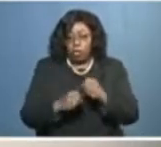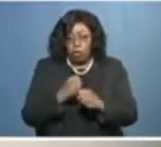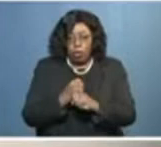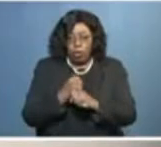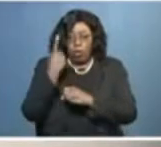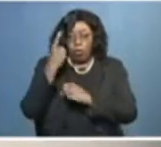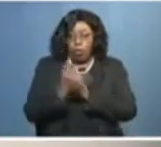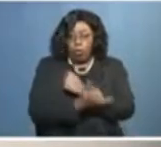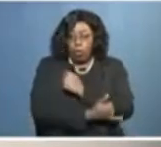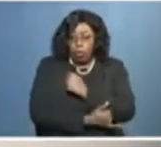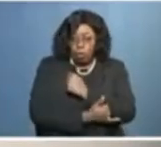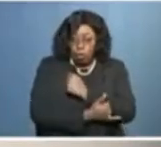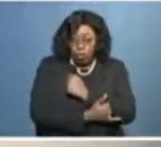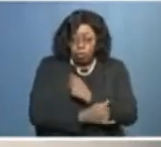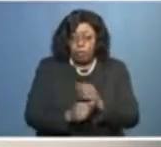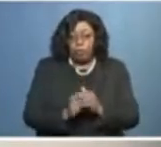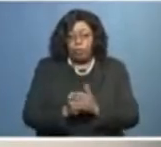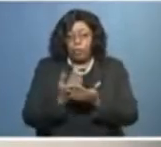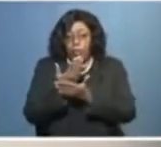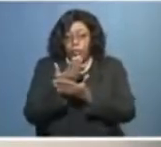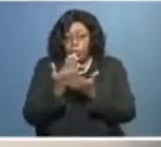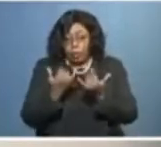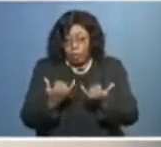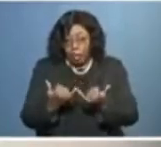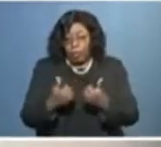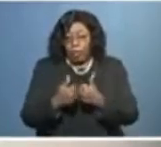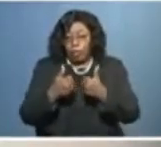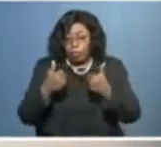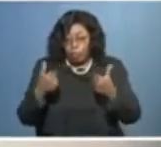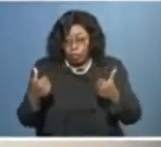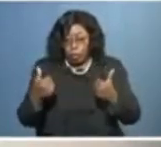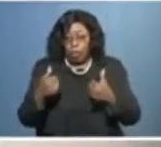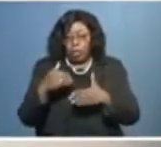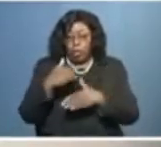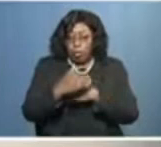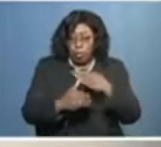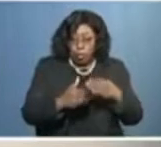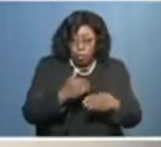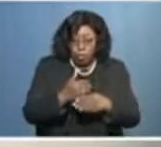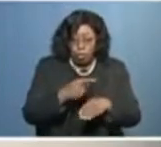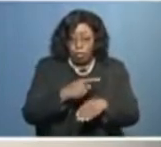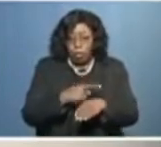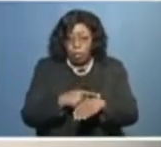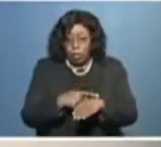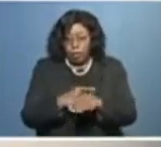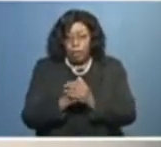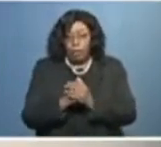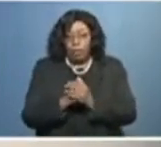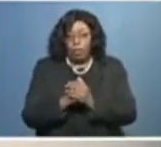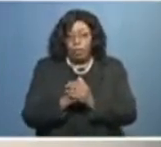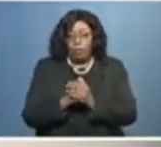now, they're separated in legislation, they're separated in procedure, and they're separated in timeframes, and that has